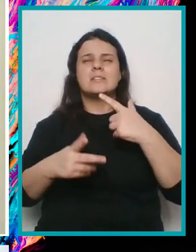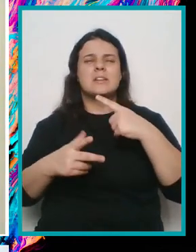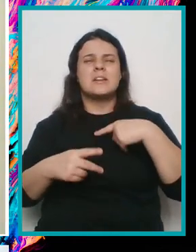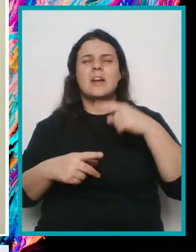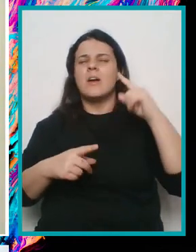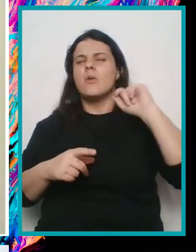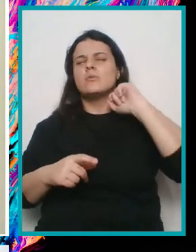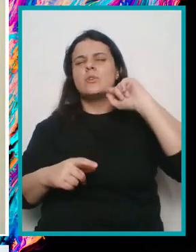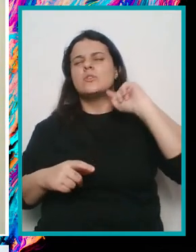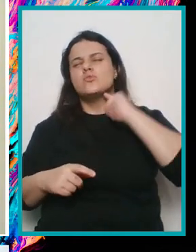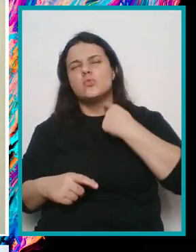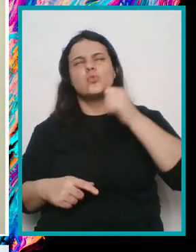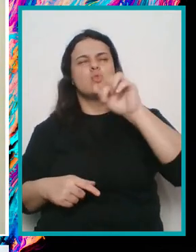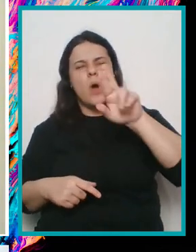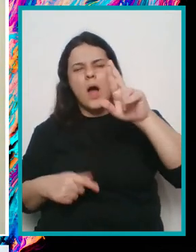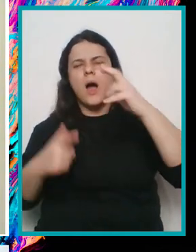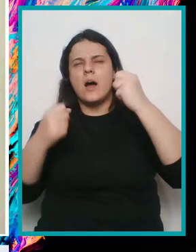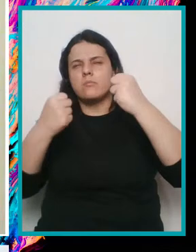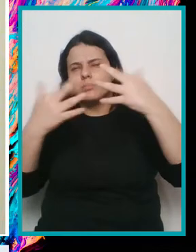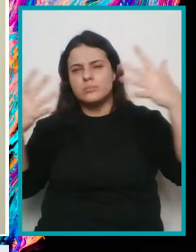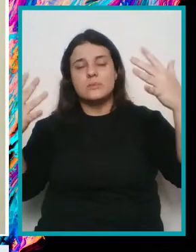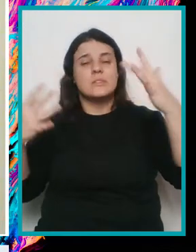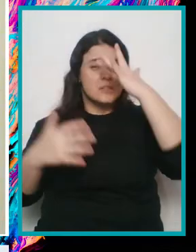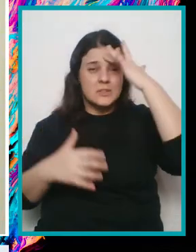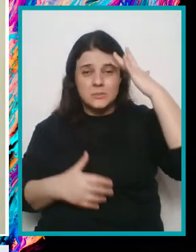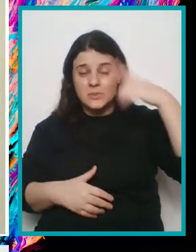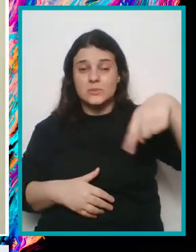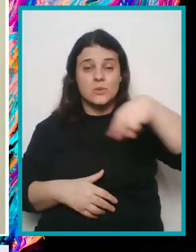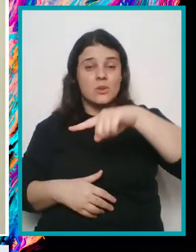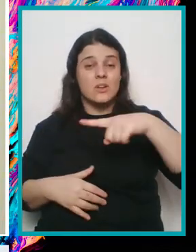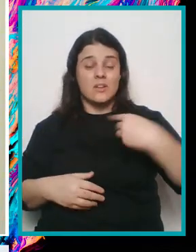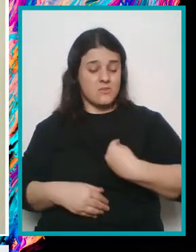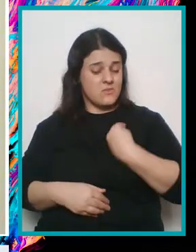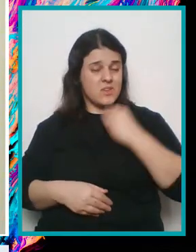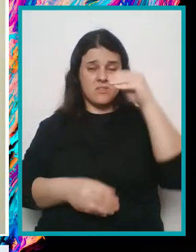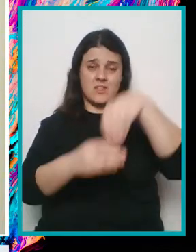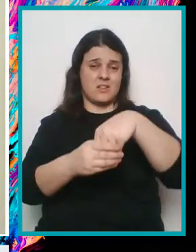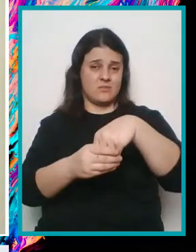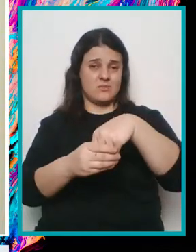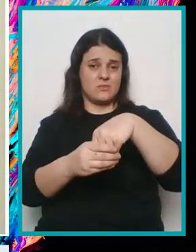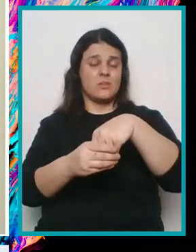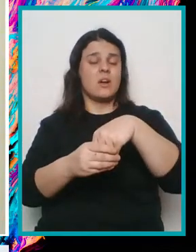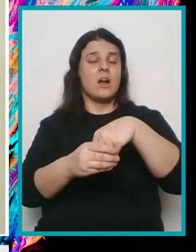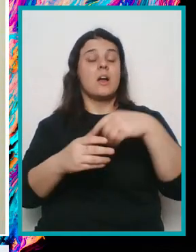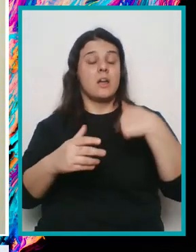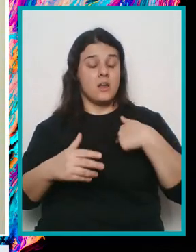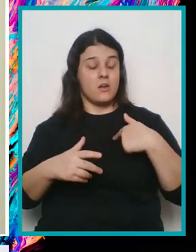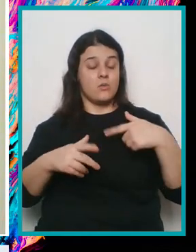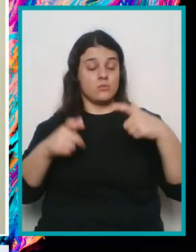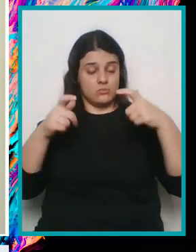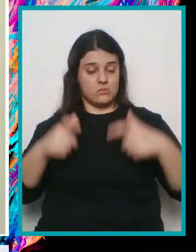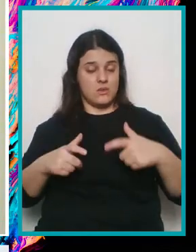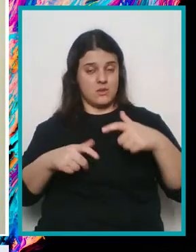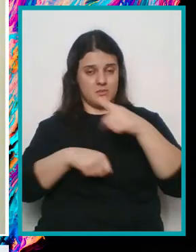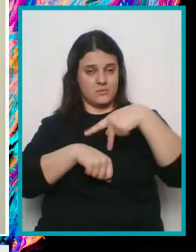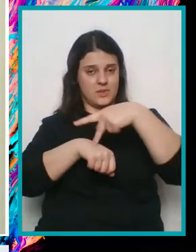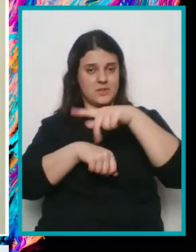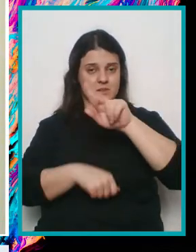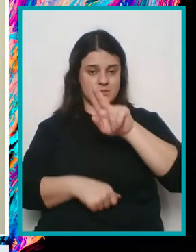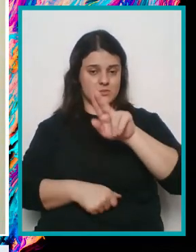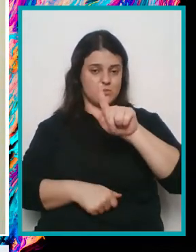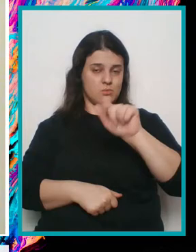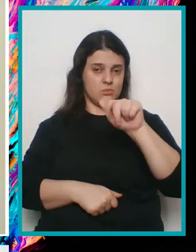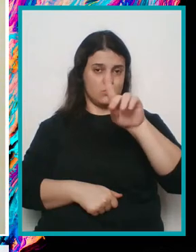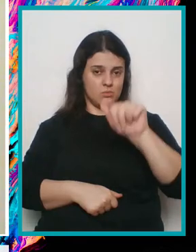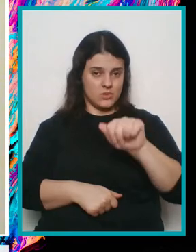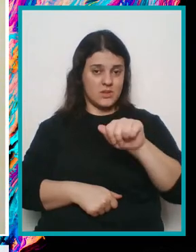Africa is the least emitter of carbons, but it is the most affected by the climate crisis. We are not